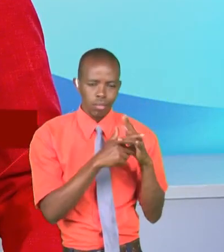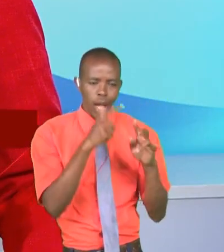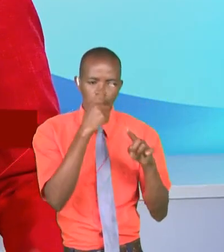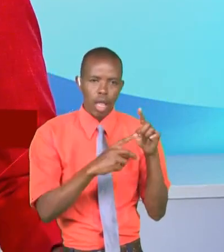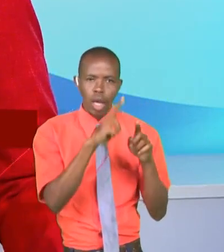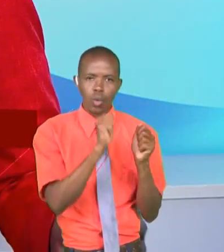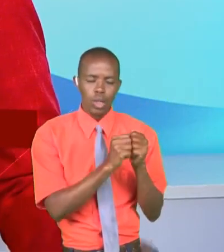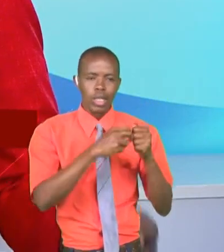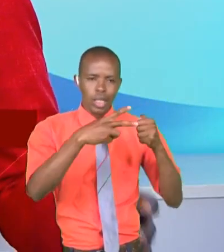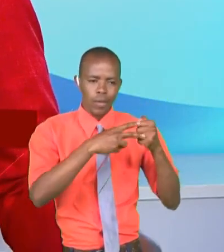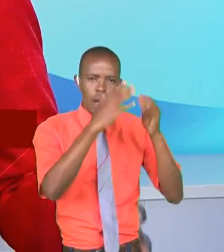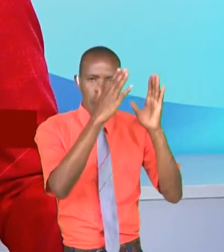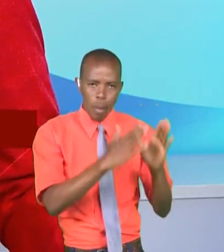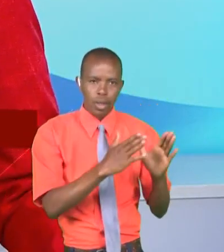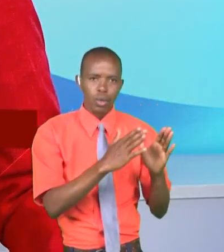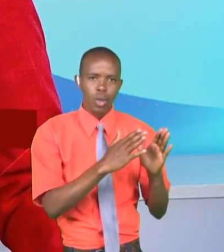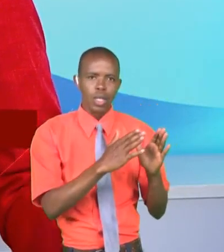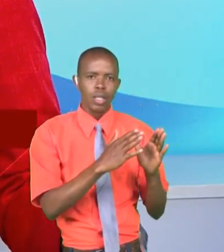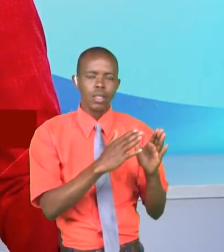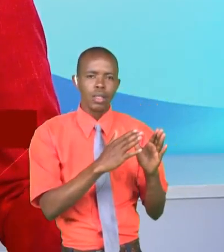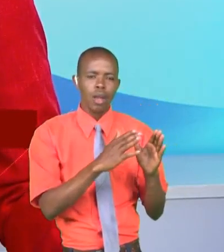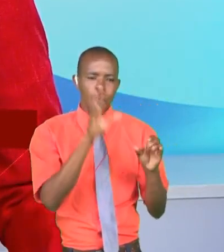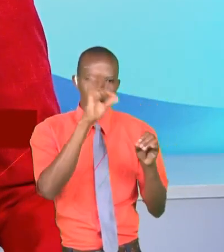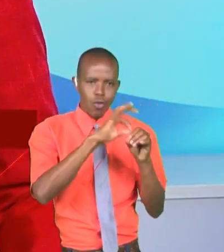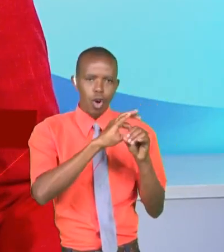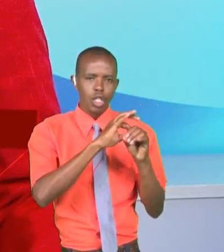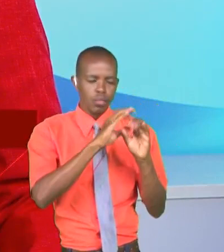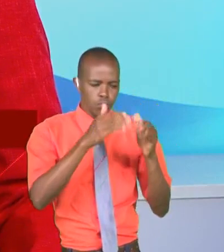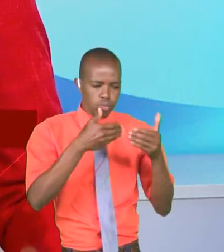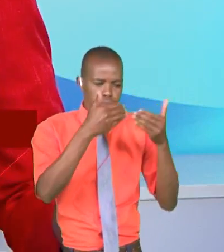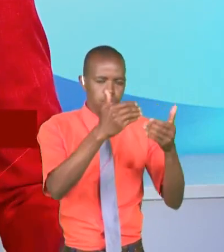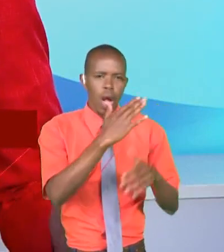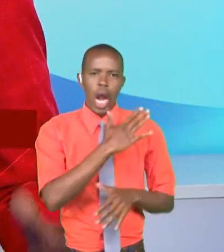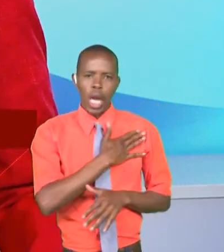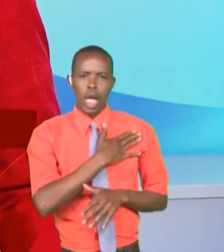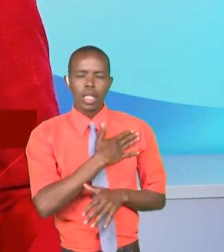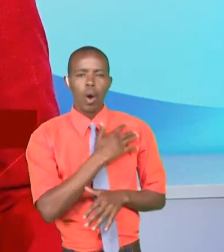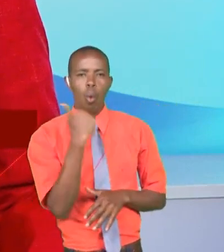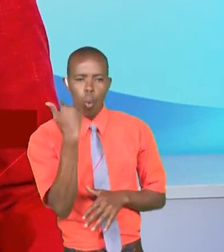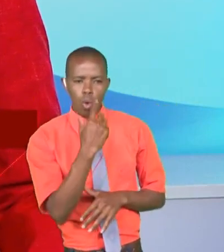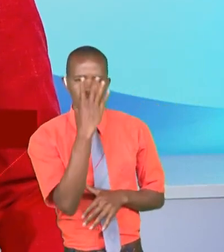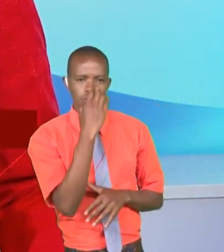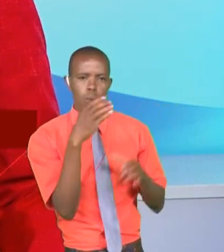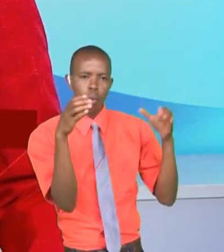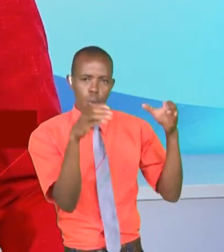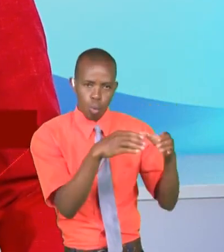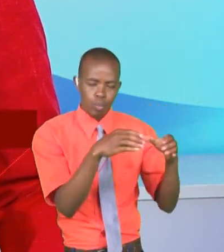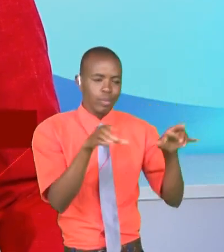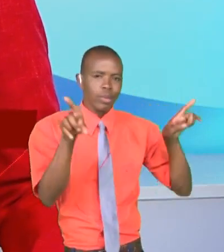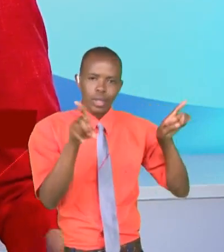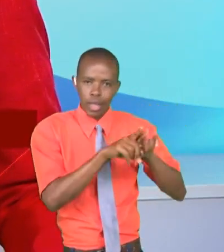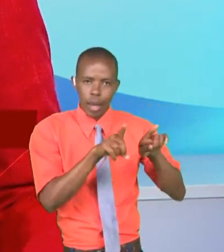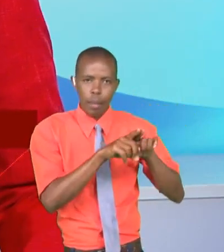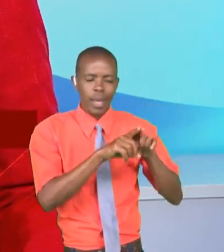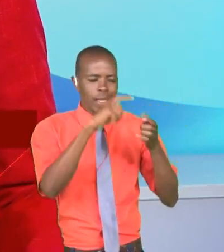election, the person who brought a lot of votes to NASA coalition was the ODM party. And even